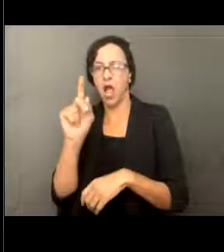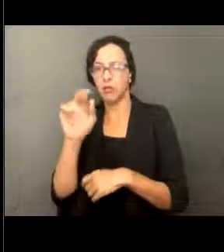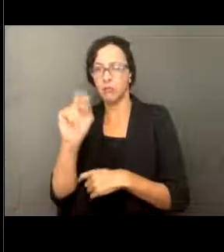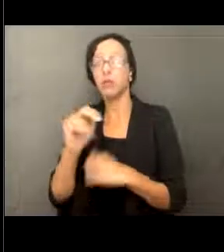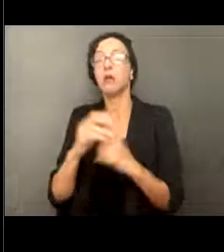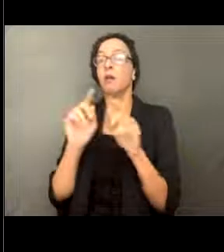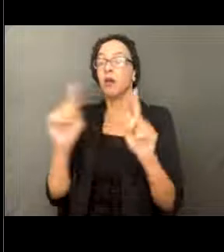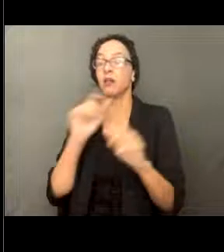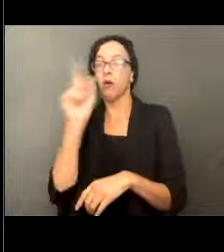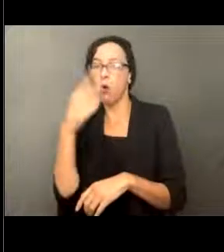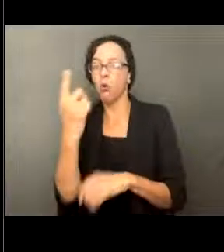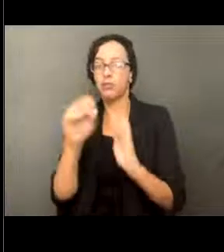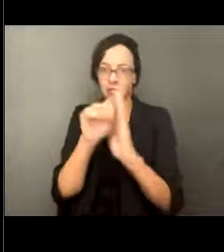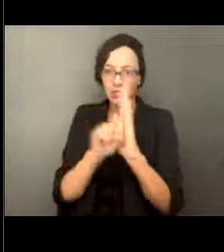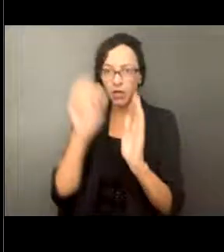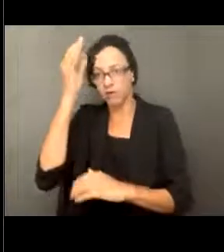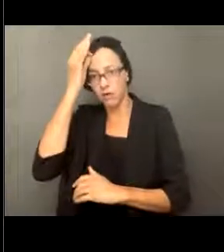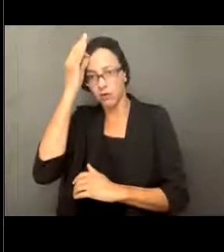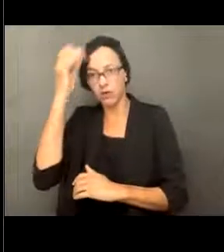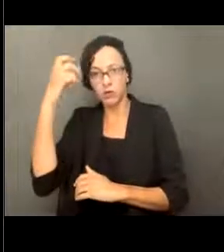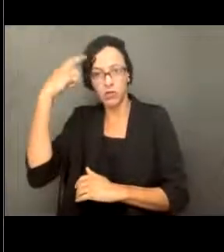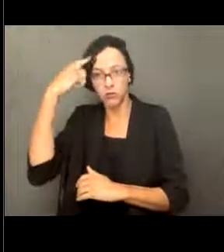It's also with our